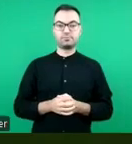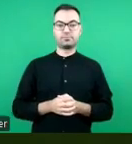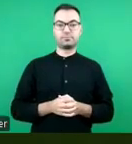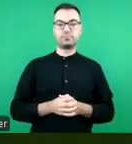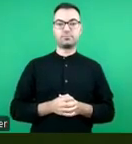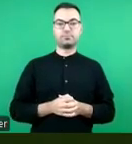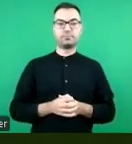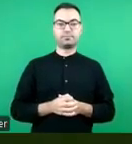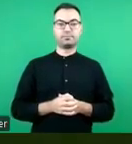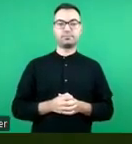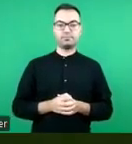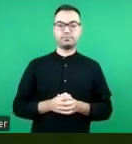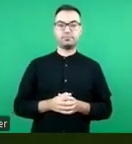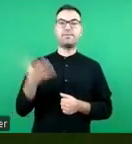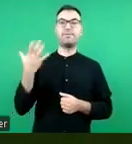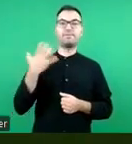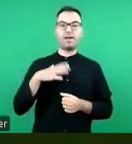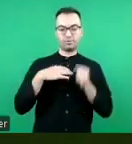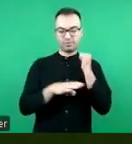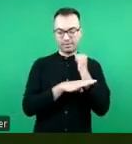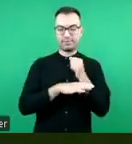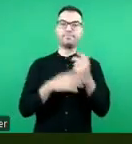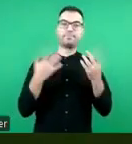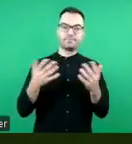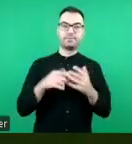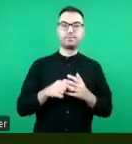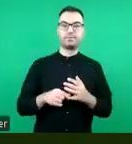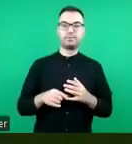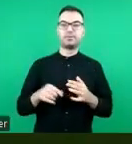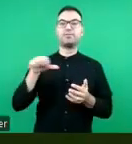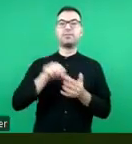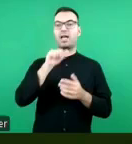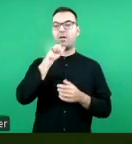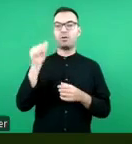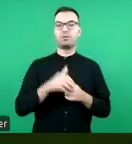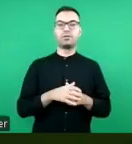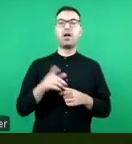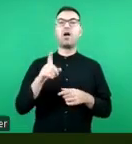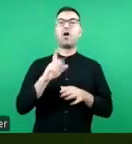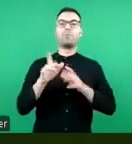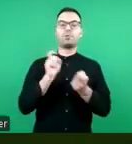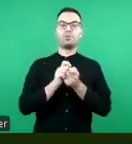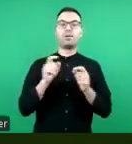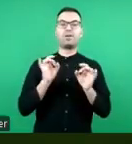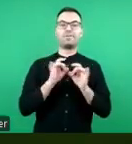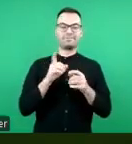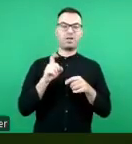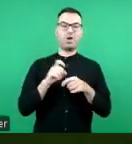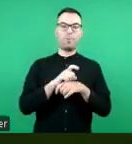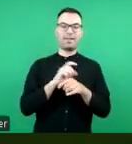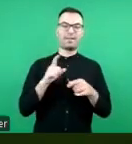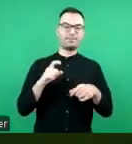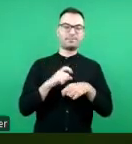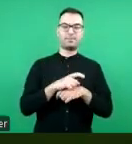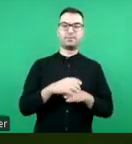of course, the timber value, and especially in Central Europe, reasons of pest control. So even in Germany, we are